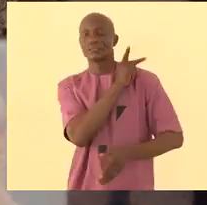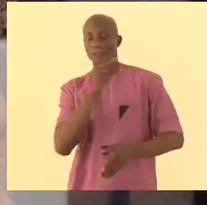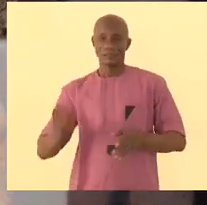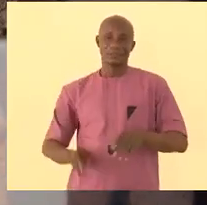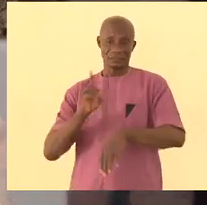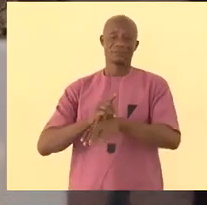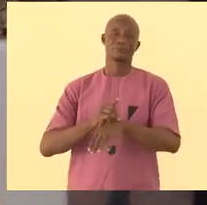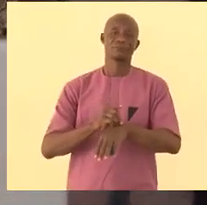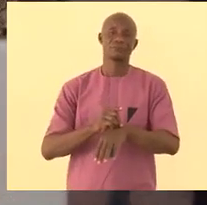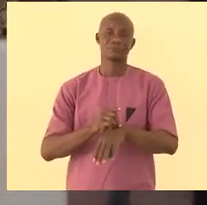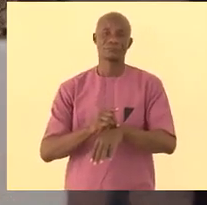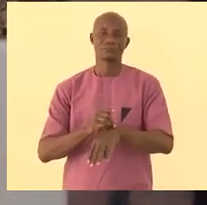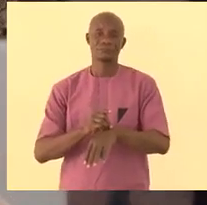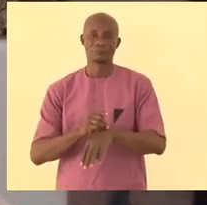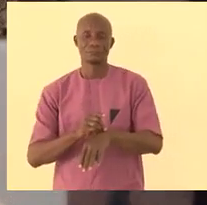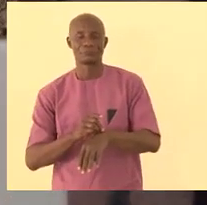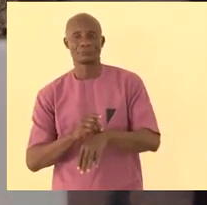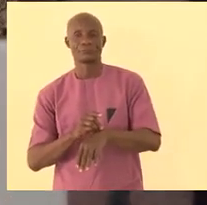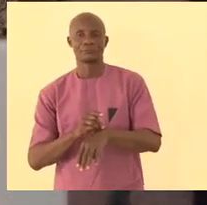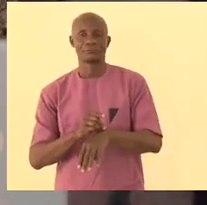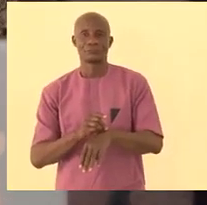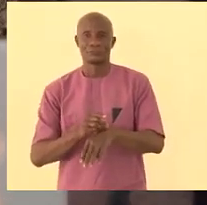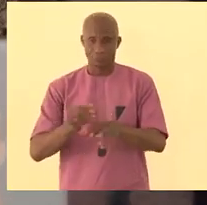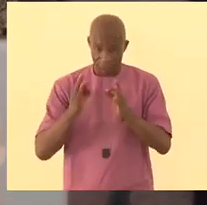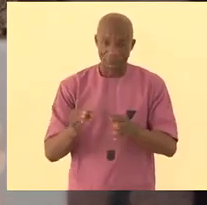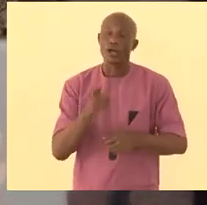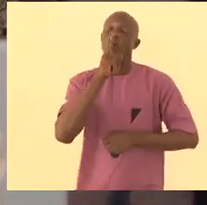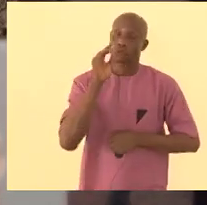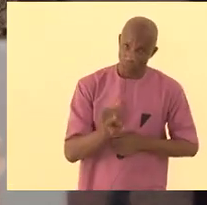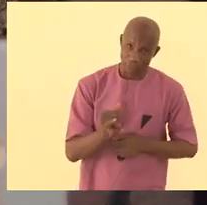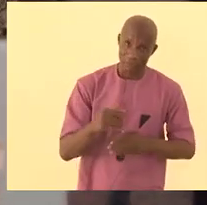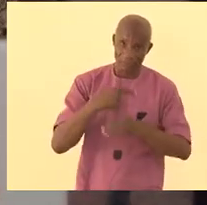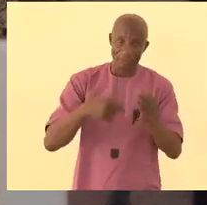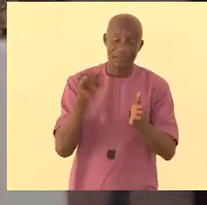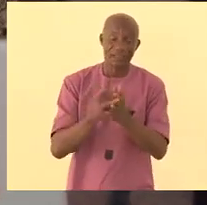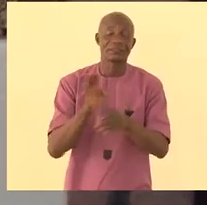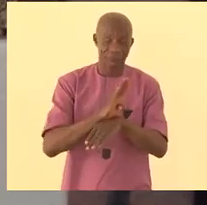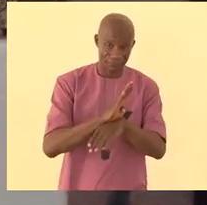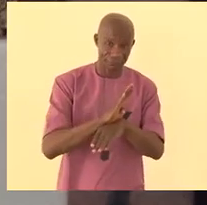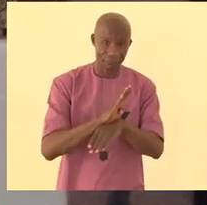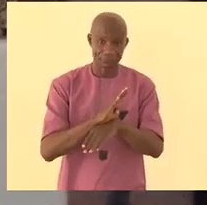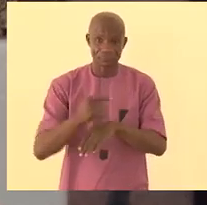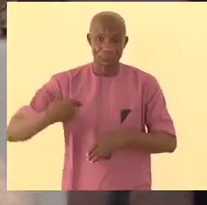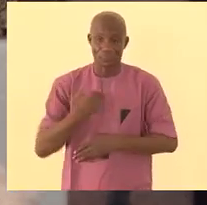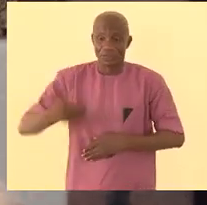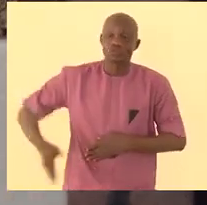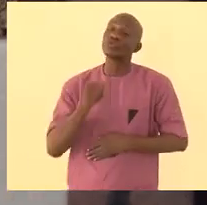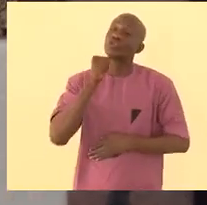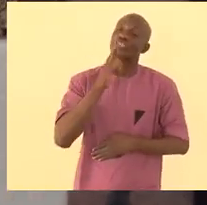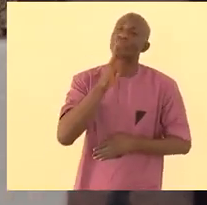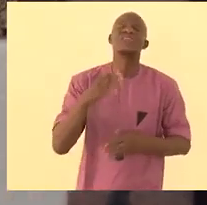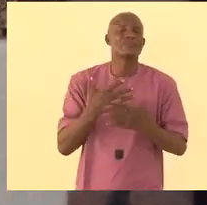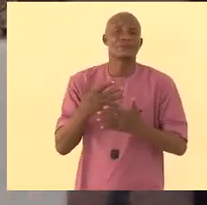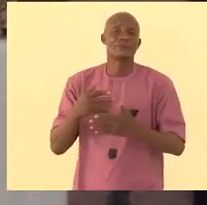where we all live for now, for a brief moment. If we are truly about that business, we should not be